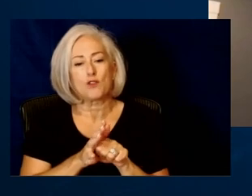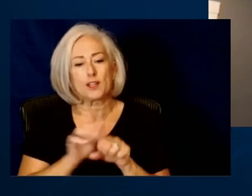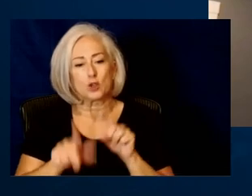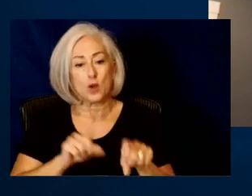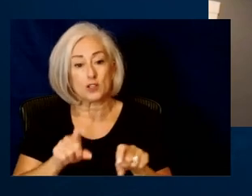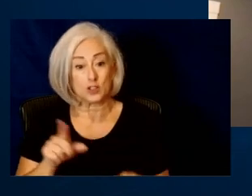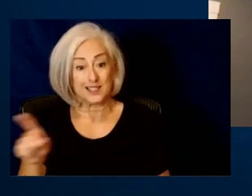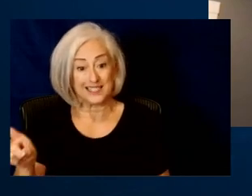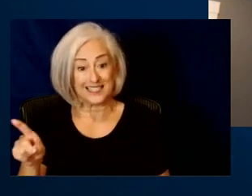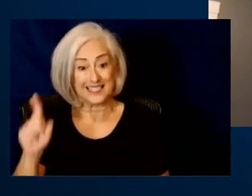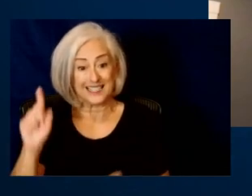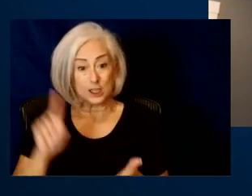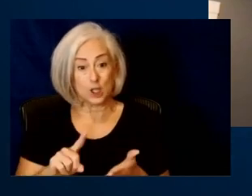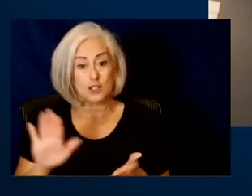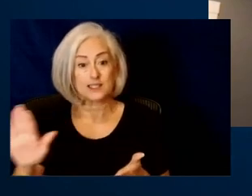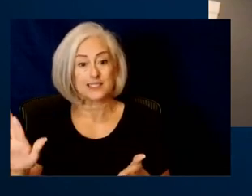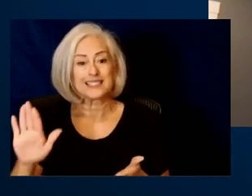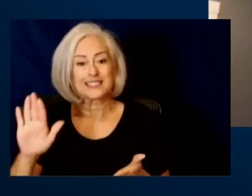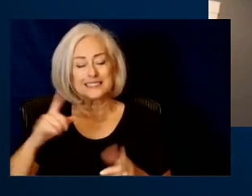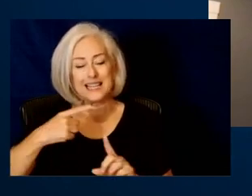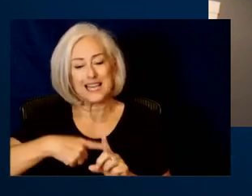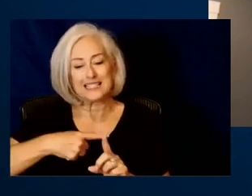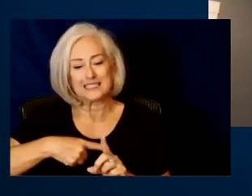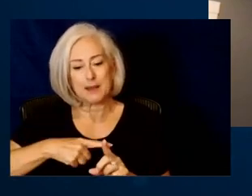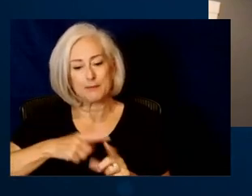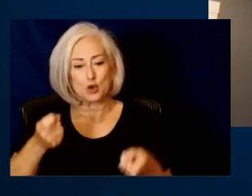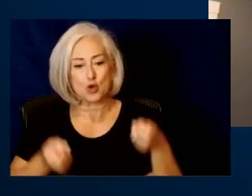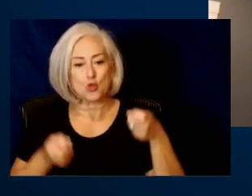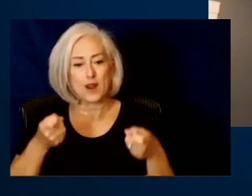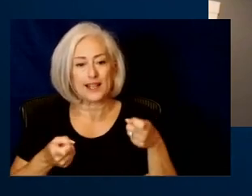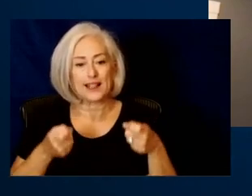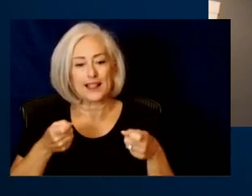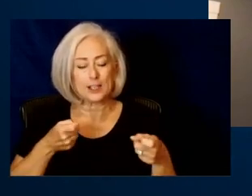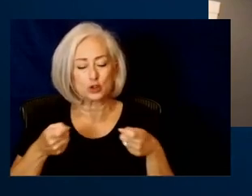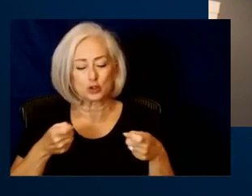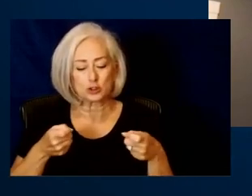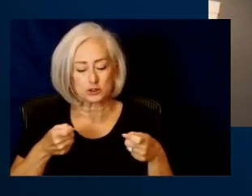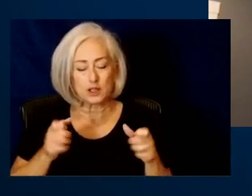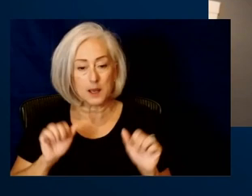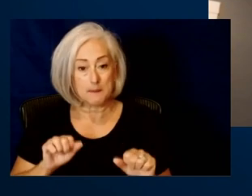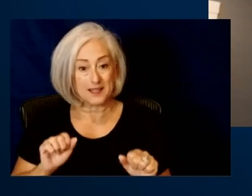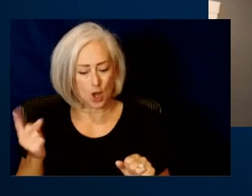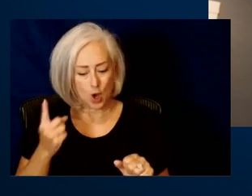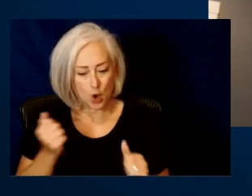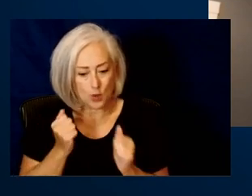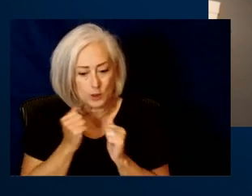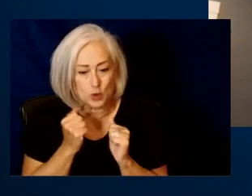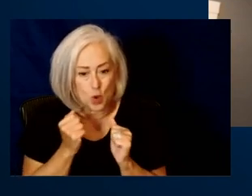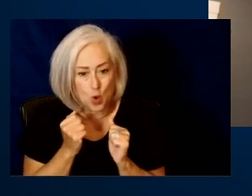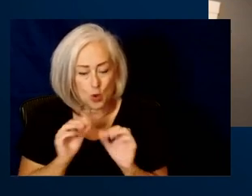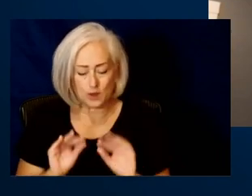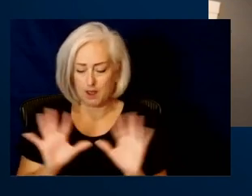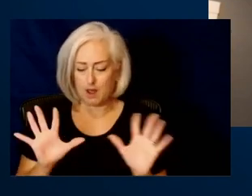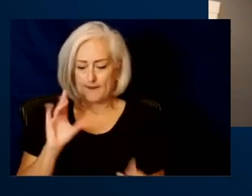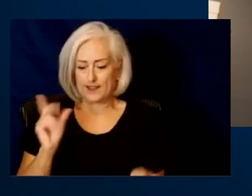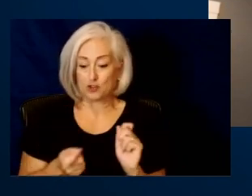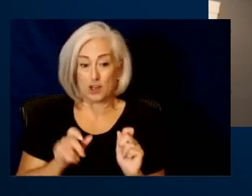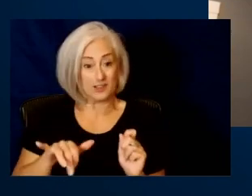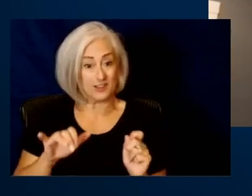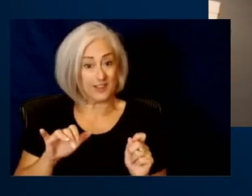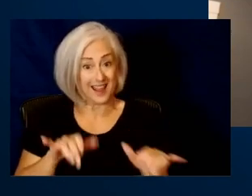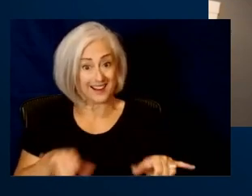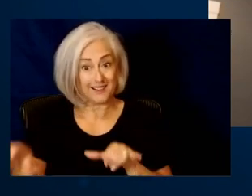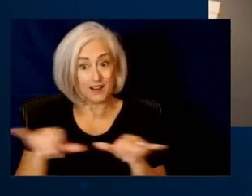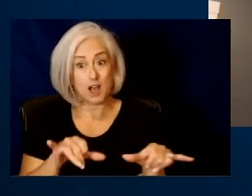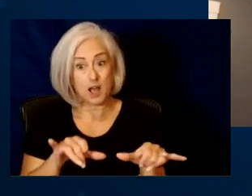temperature regulation ability. He's always cold now. Very obvious change. Is this common? And the last time he caught